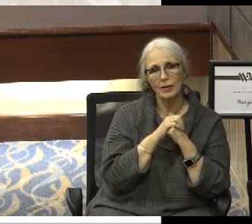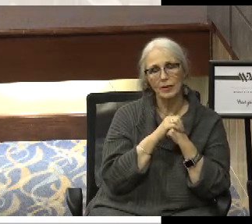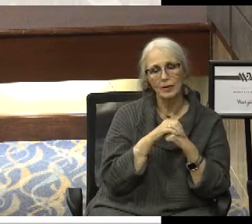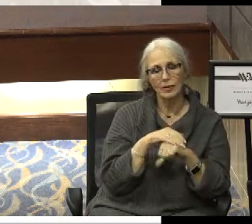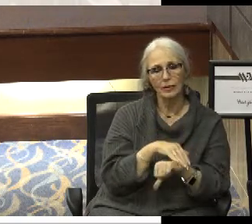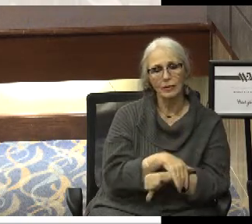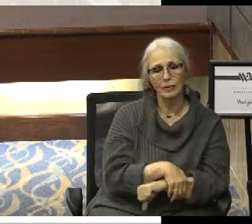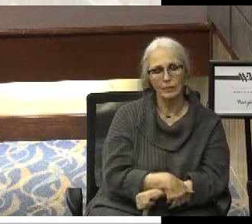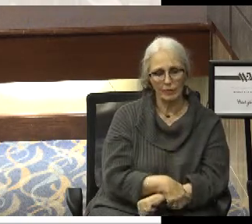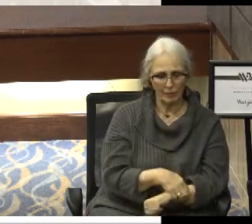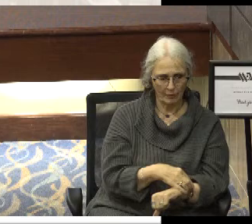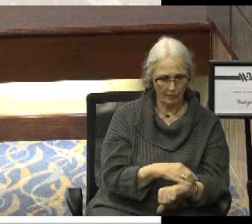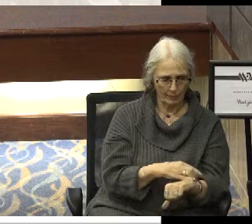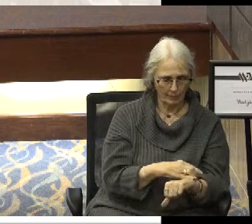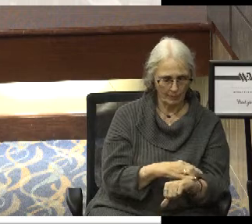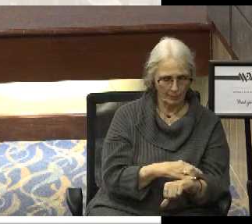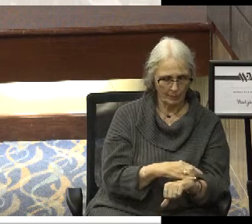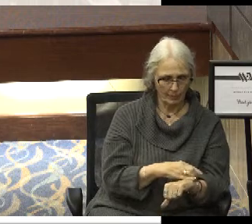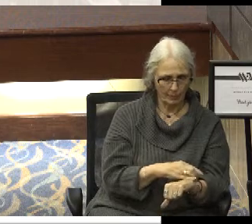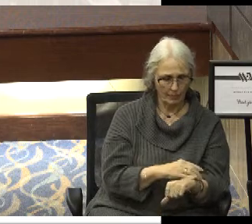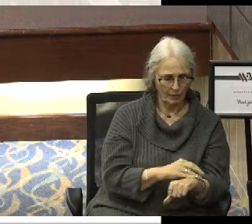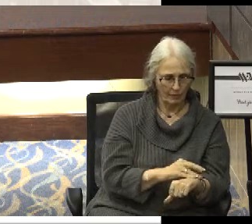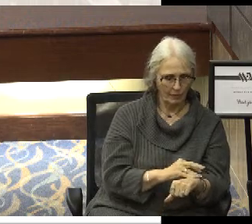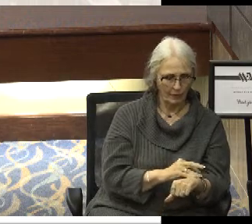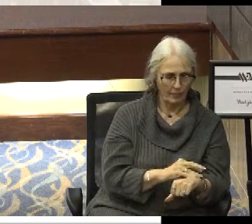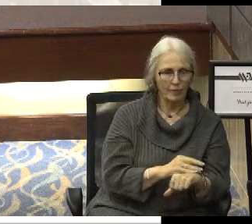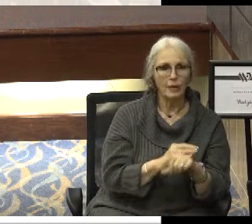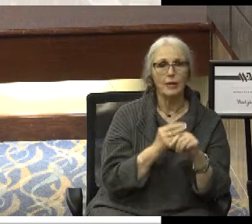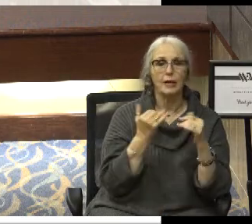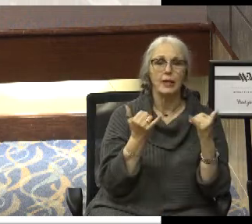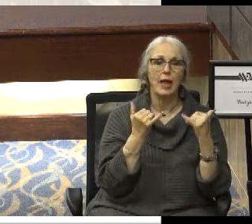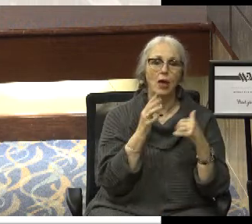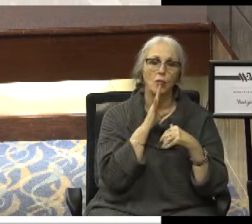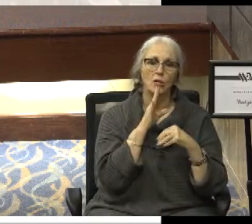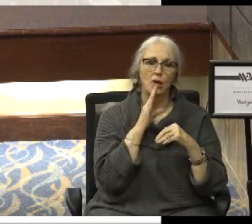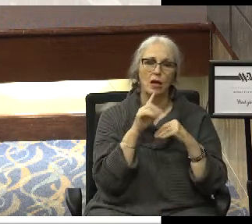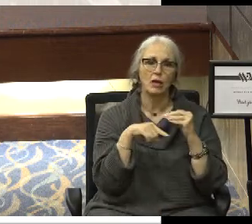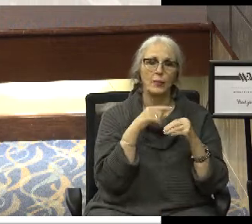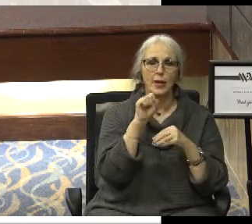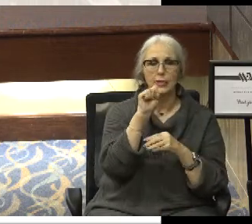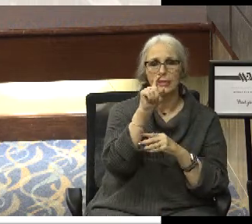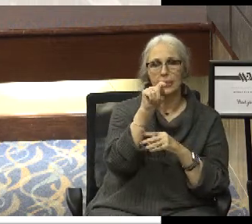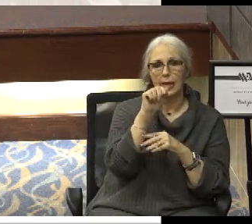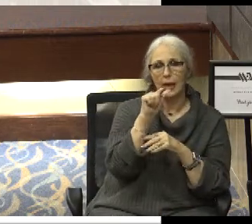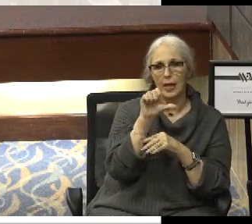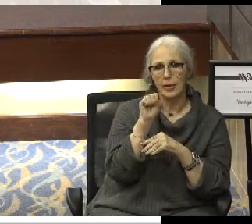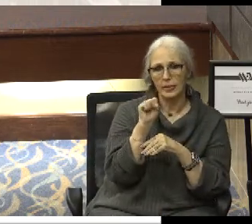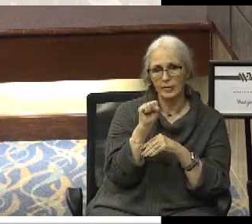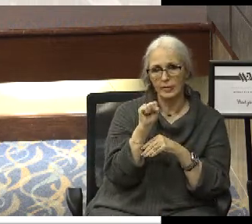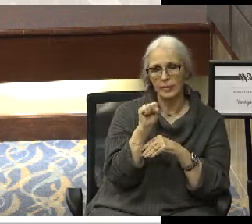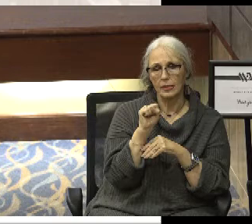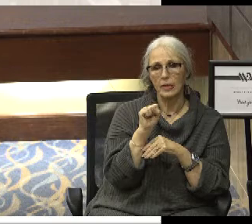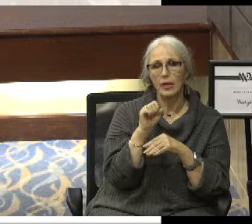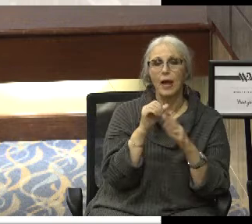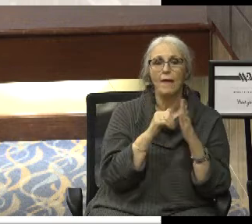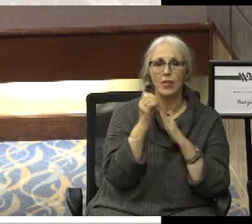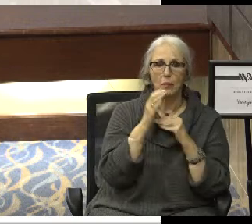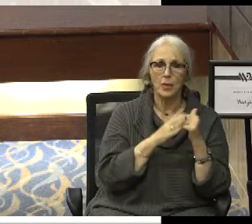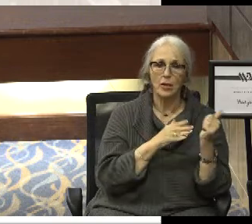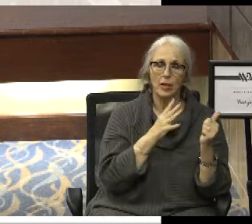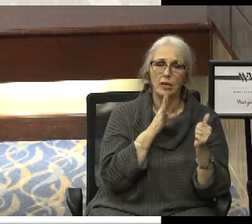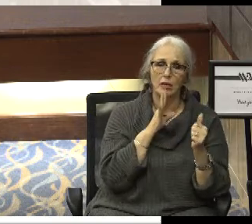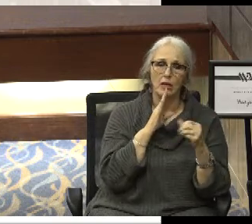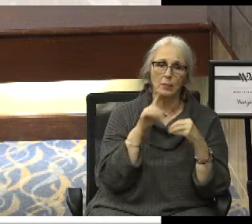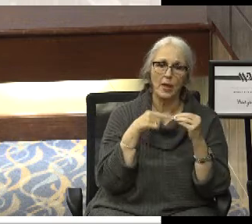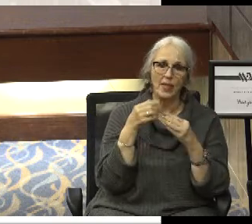I'll move on and we can come back to questions, which I imagine you probably do. So let's talk about the status of the on-site or the buildings. I mentioned a little bit